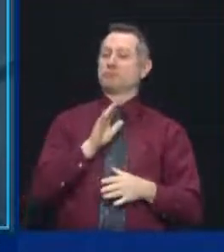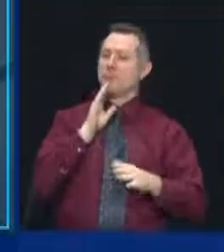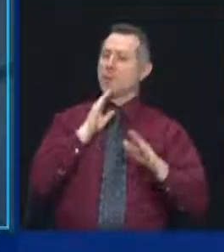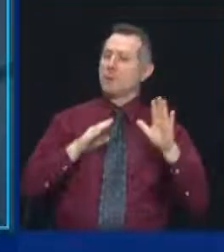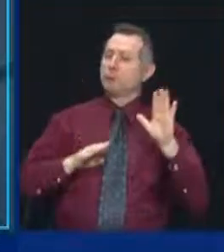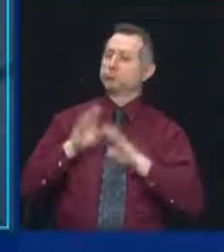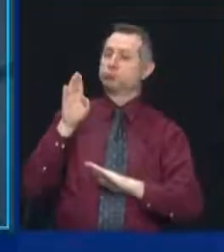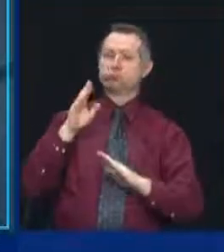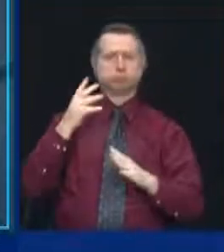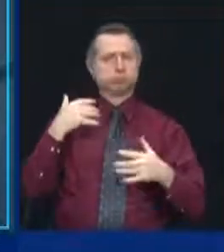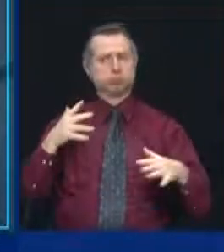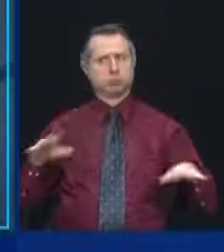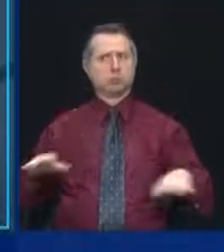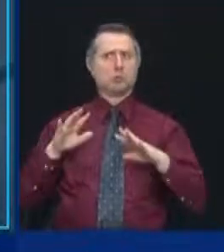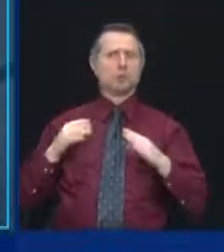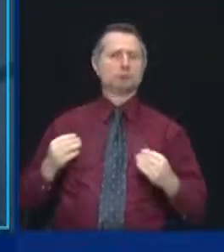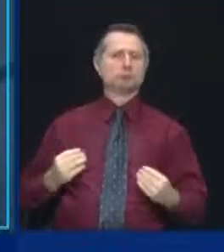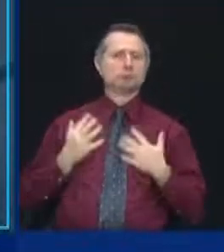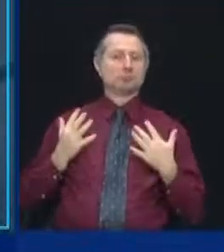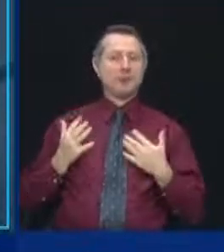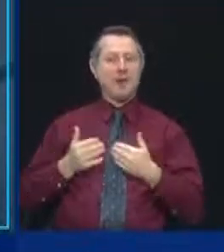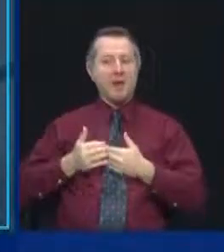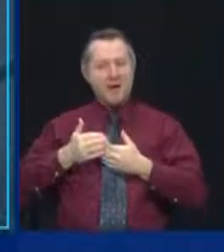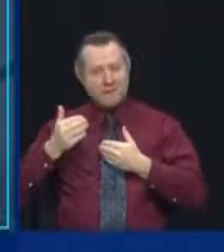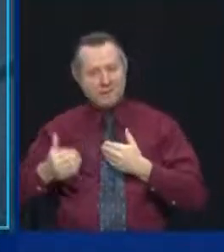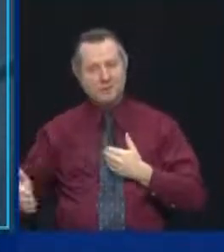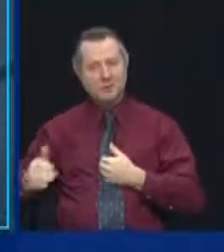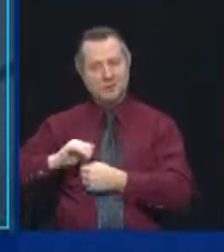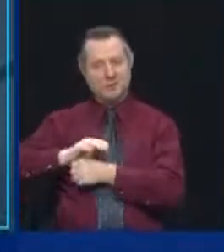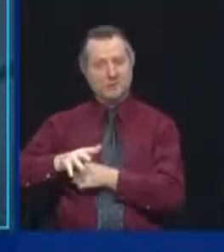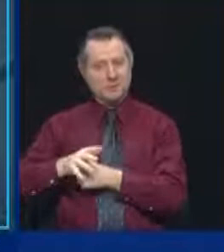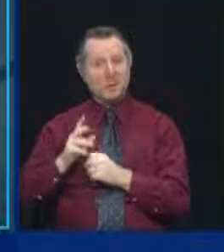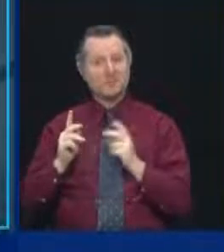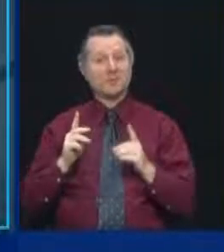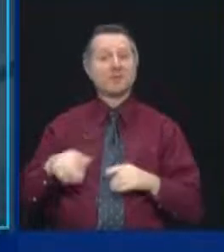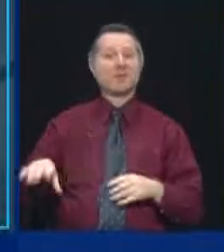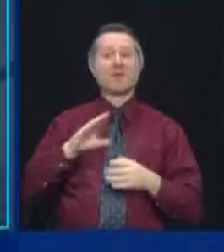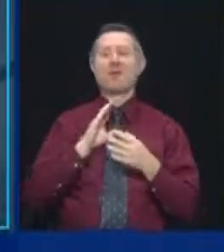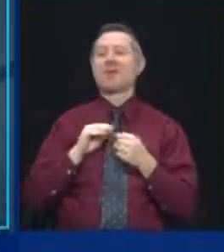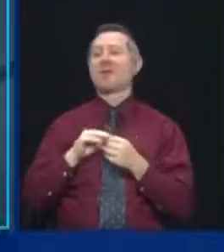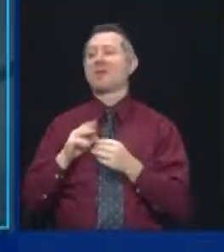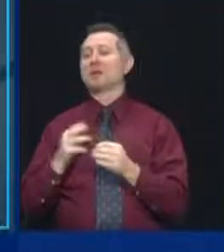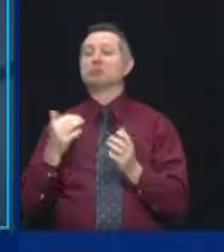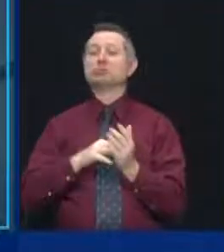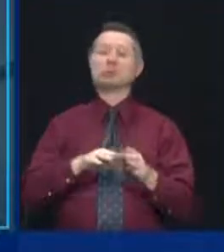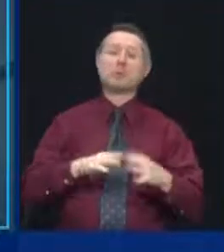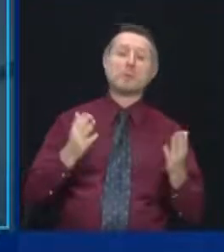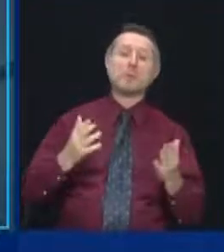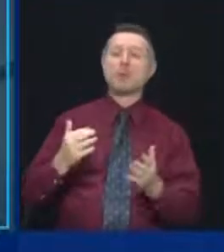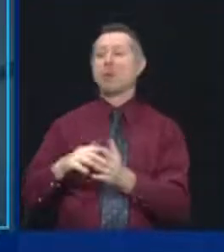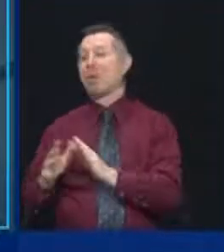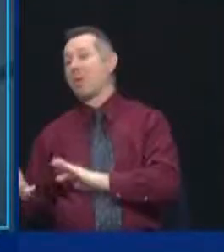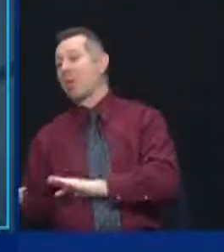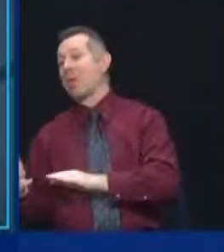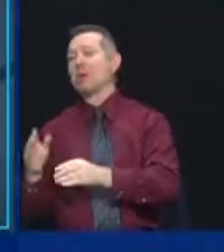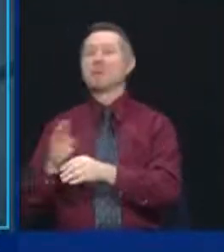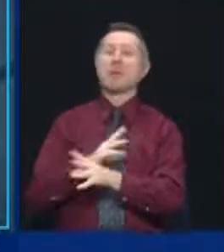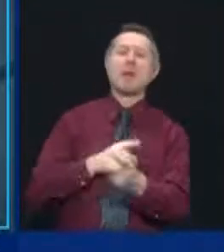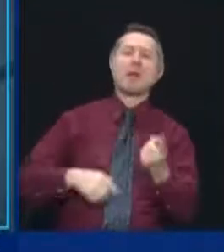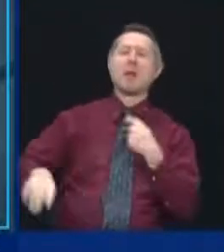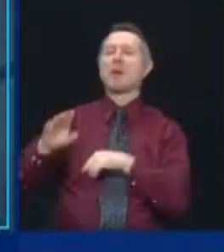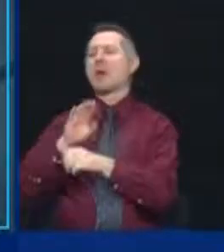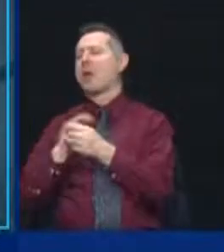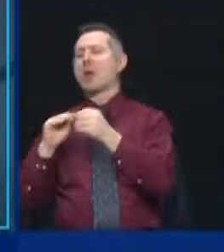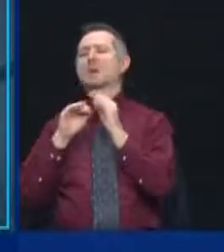right? Places talk about reopening. States talk about reopening. New York has a